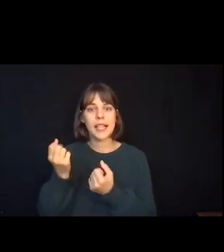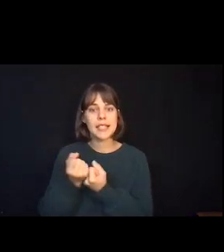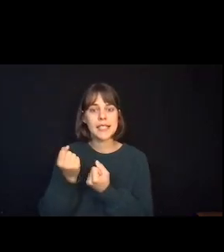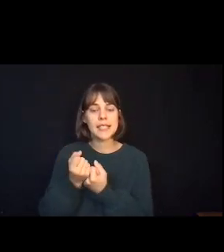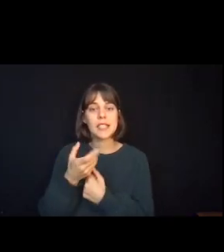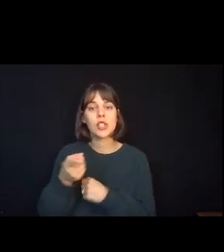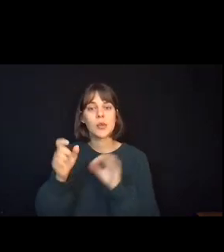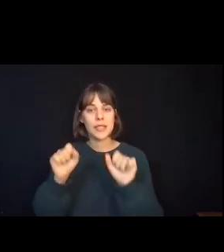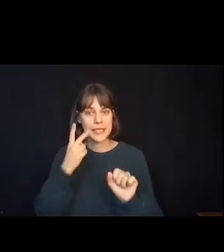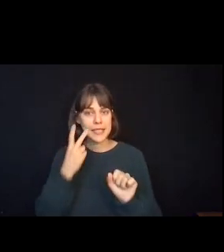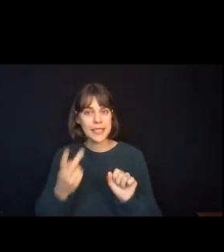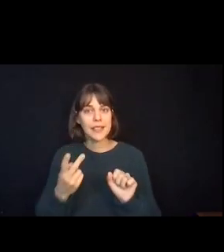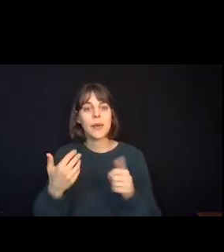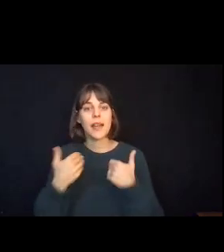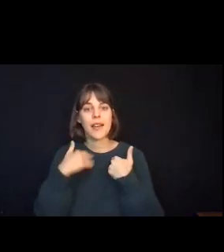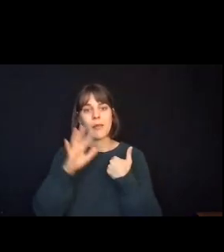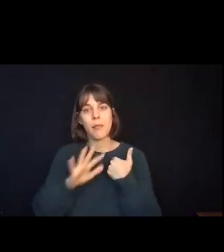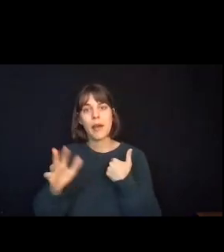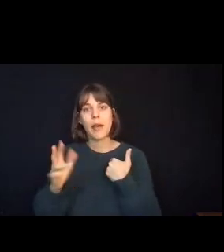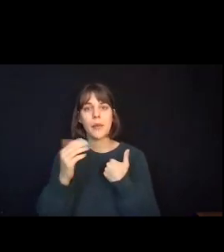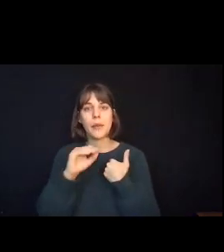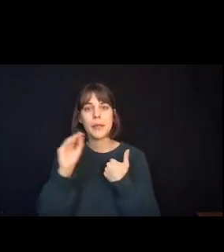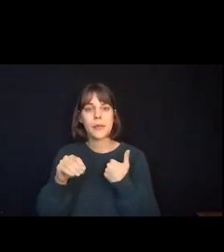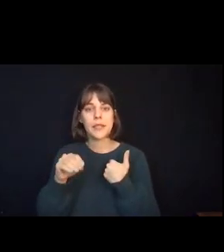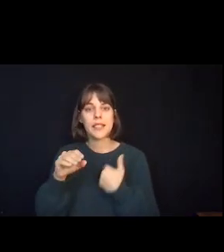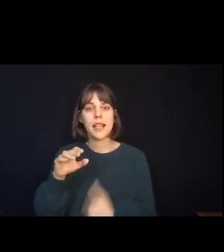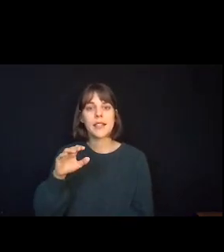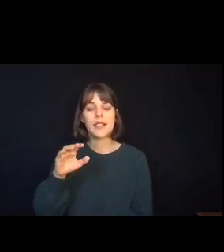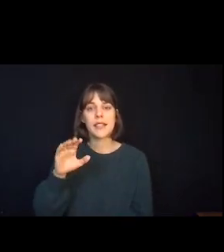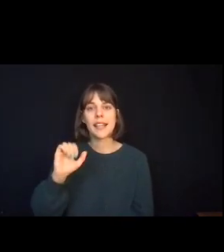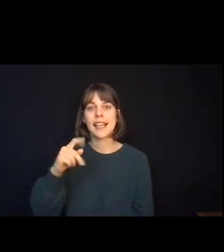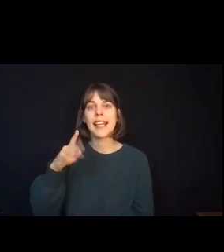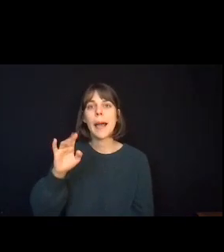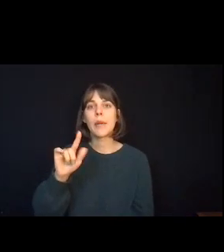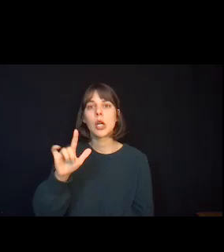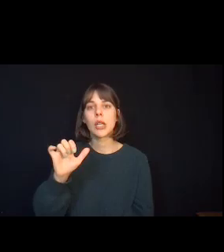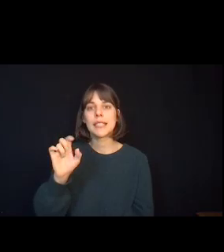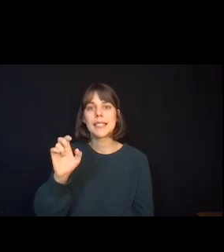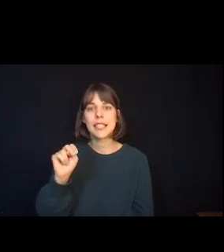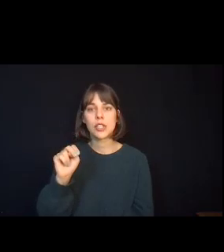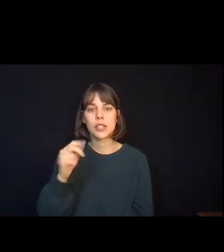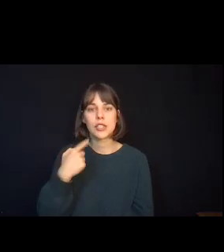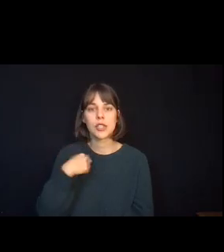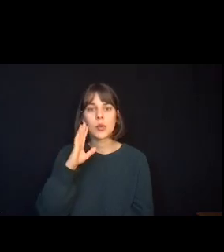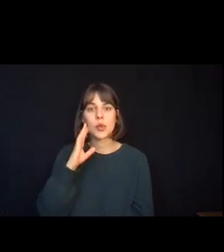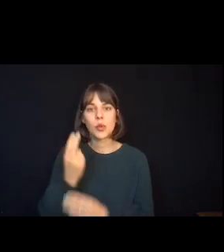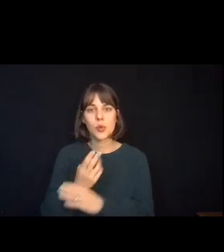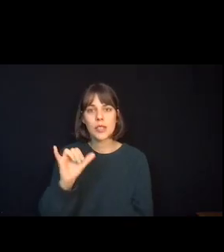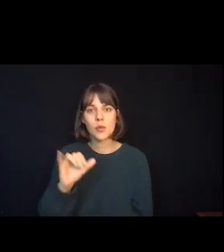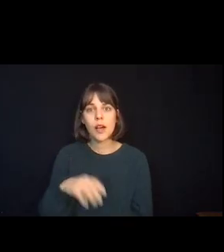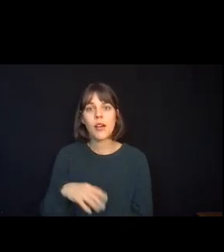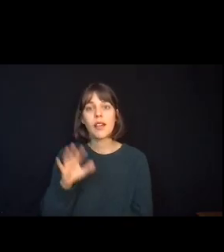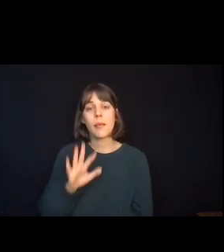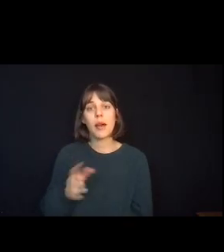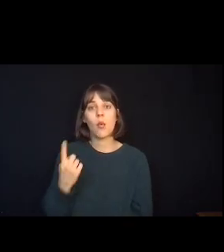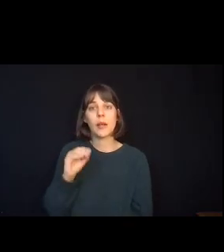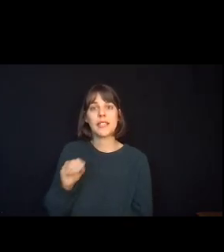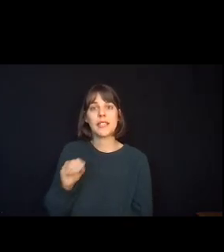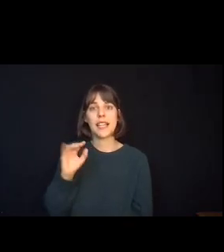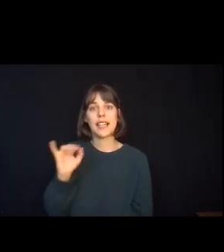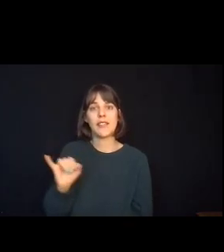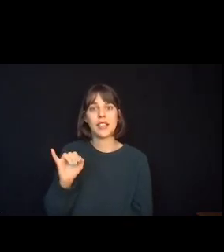capitalizations that we'd be using as well. And just about 1% of